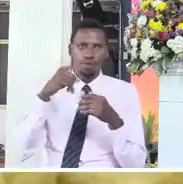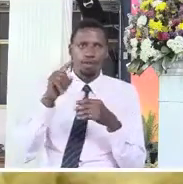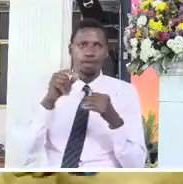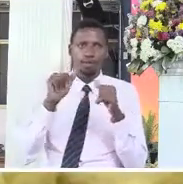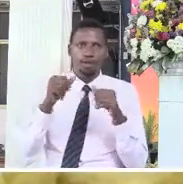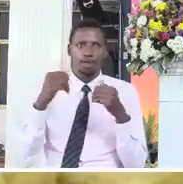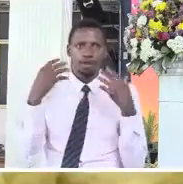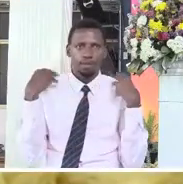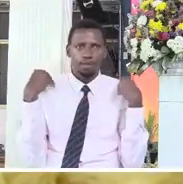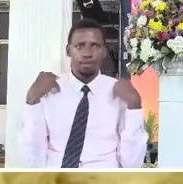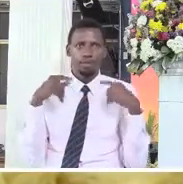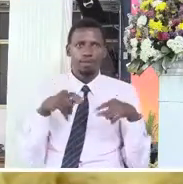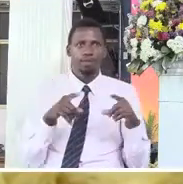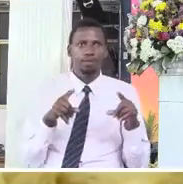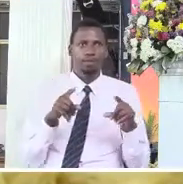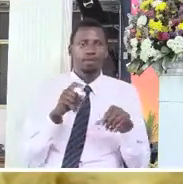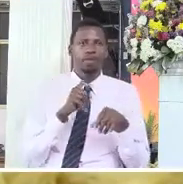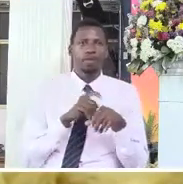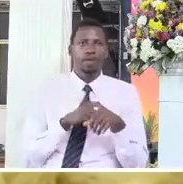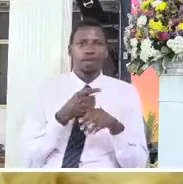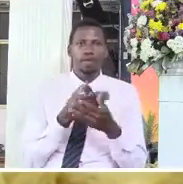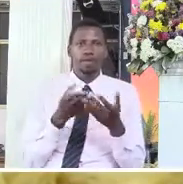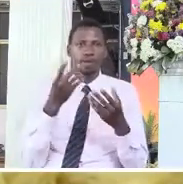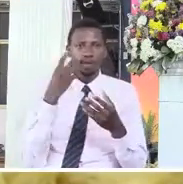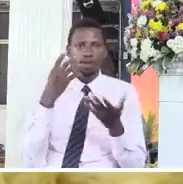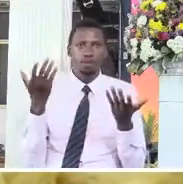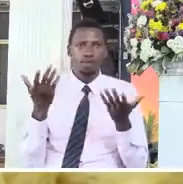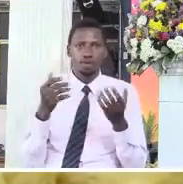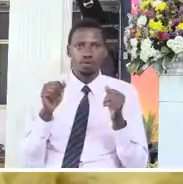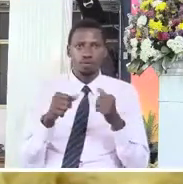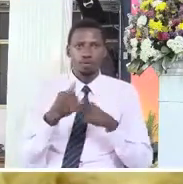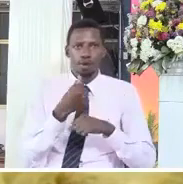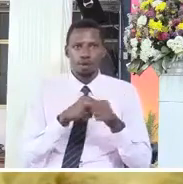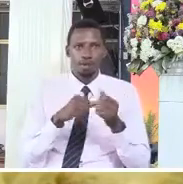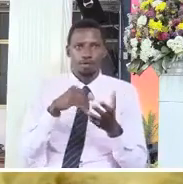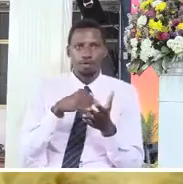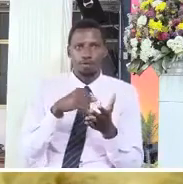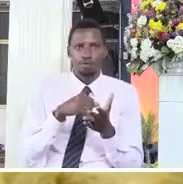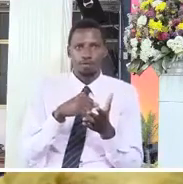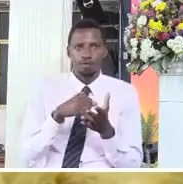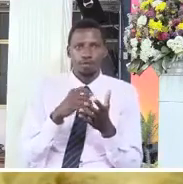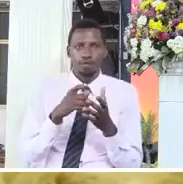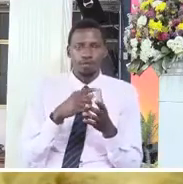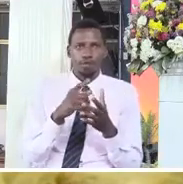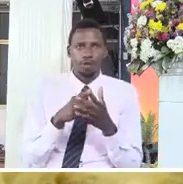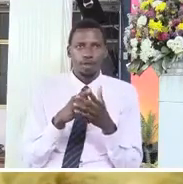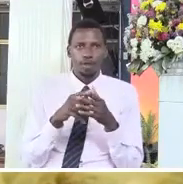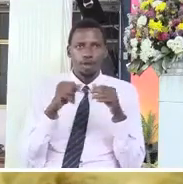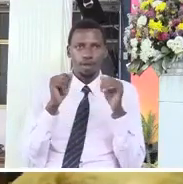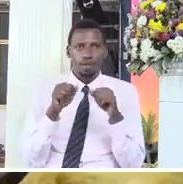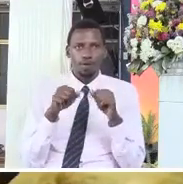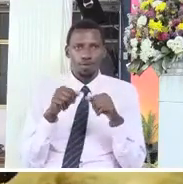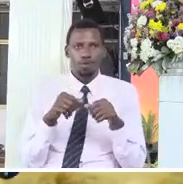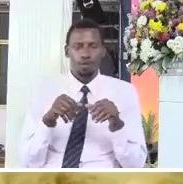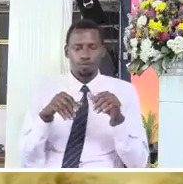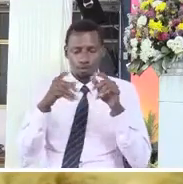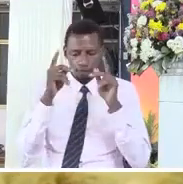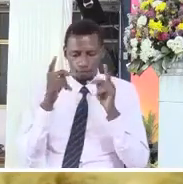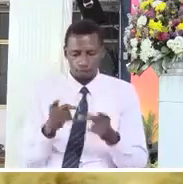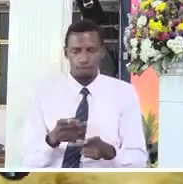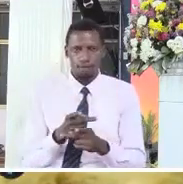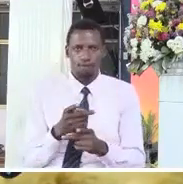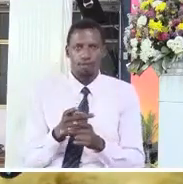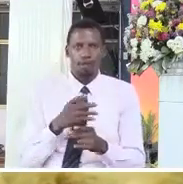they find where they can be actively involved, then we will be able to retain